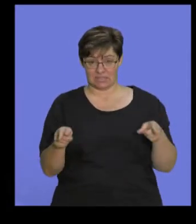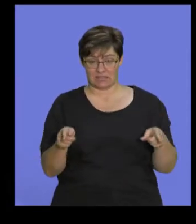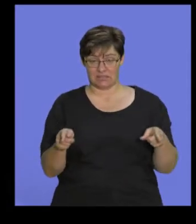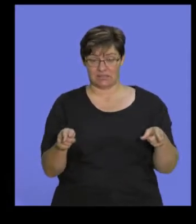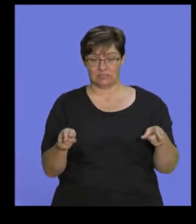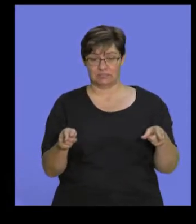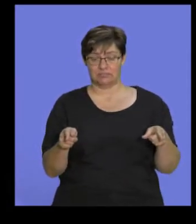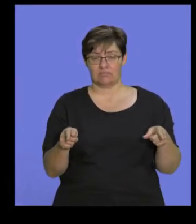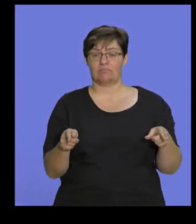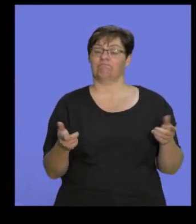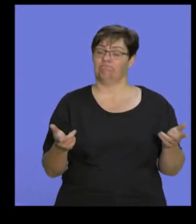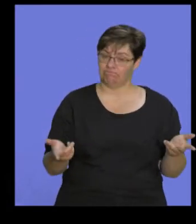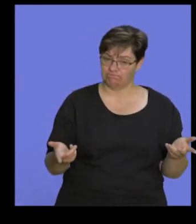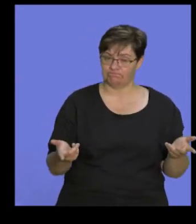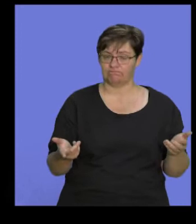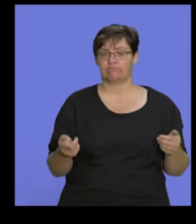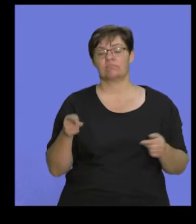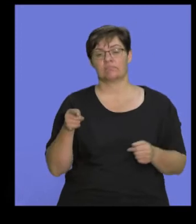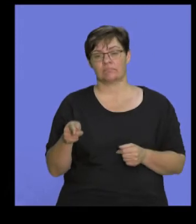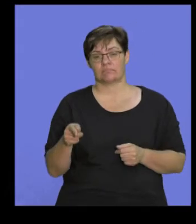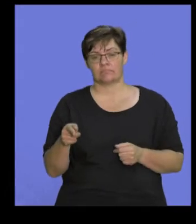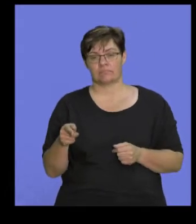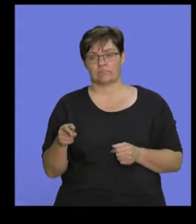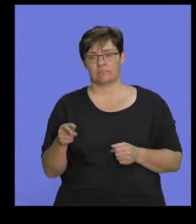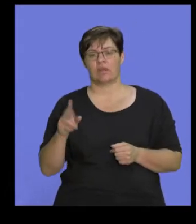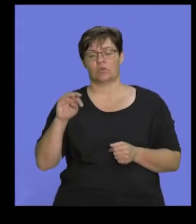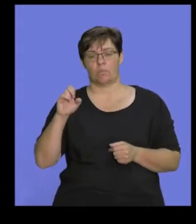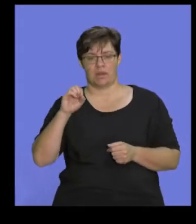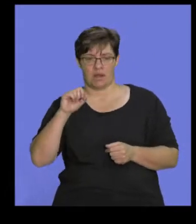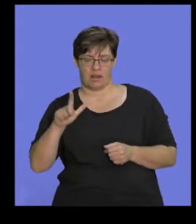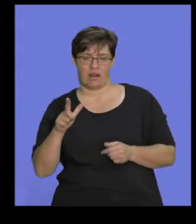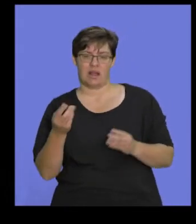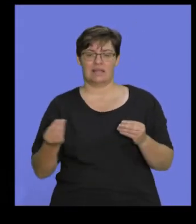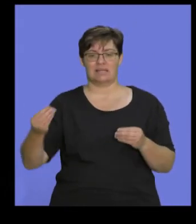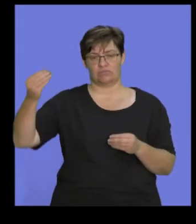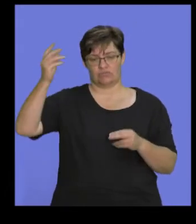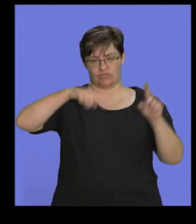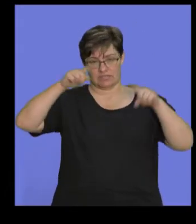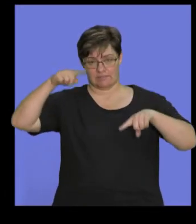compounding period, then we call this the nominal interest rate.